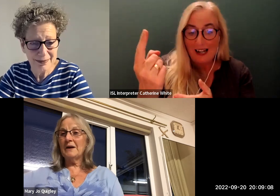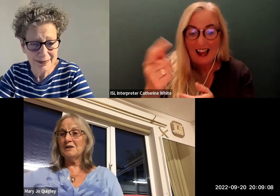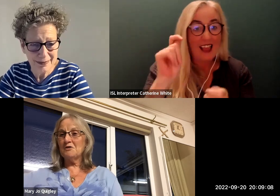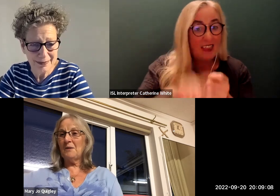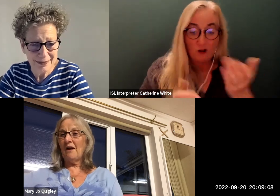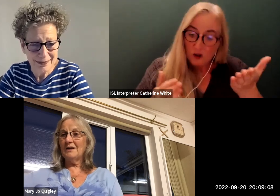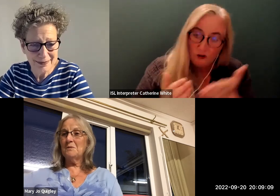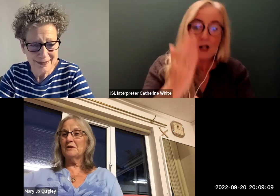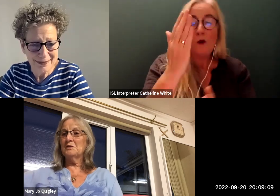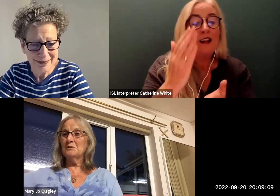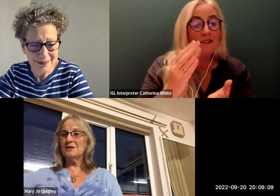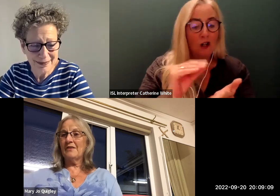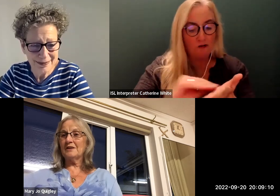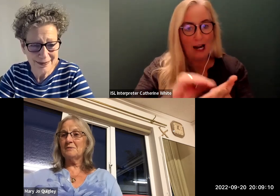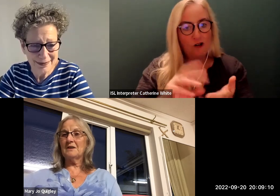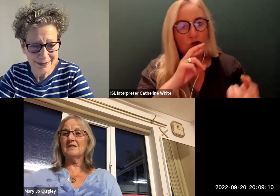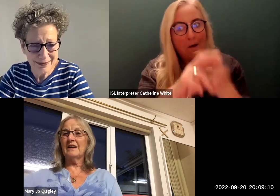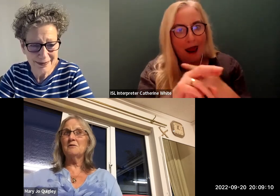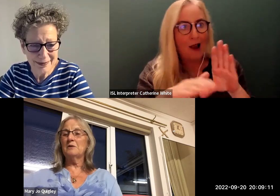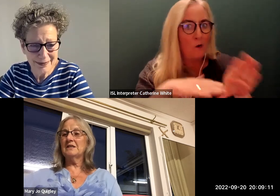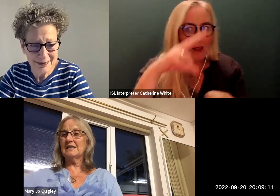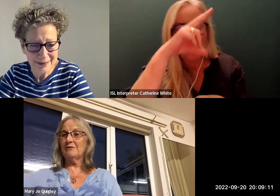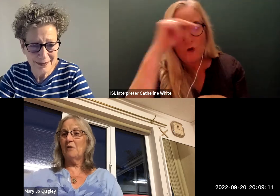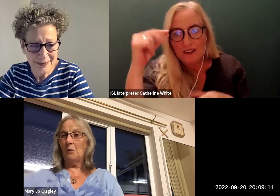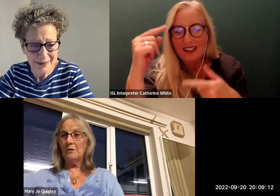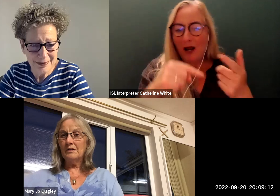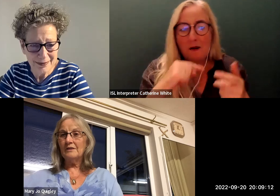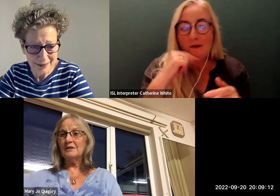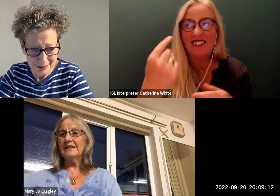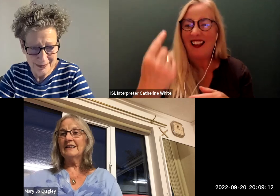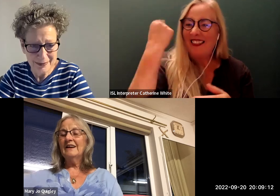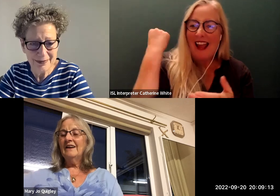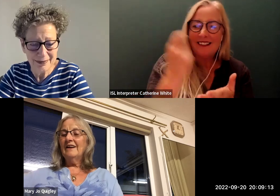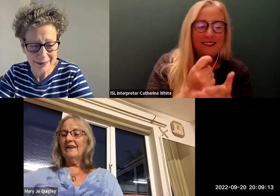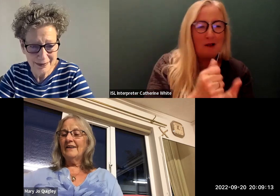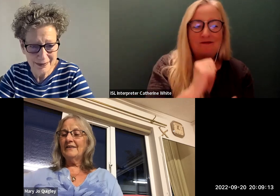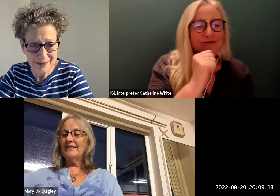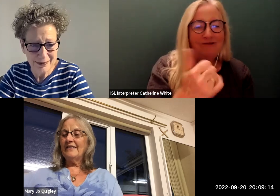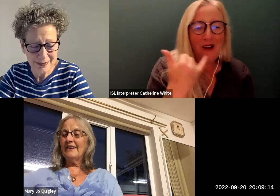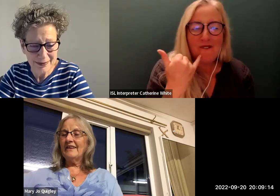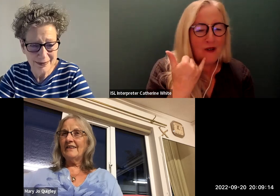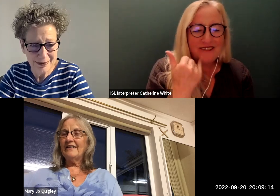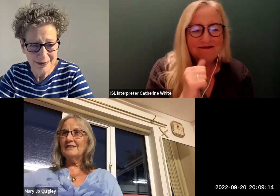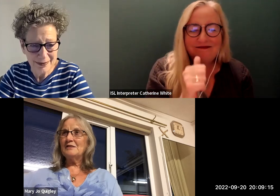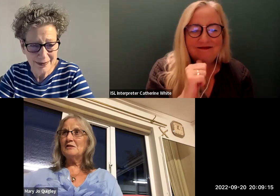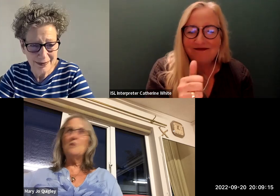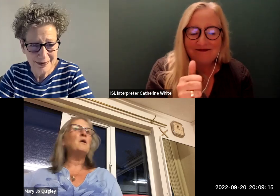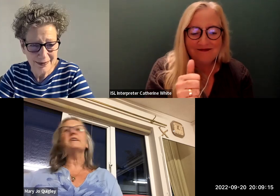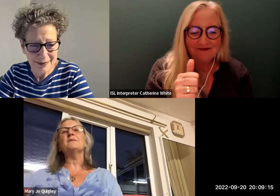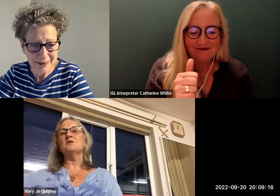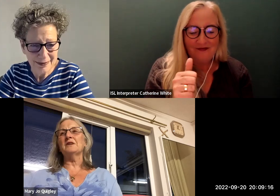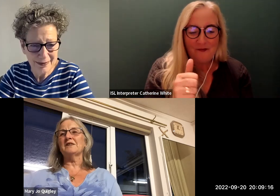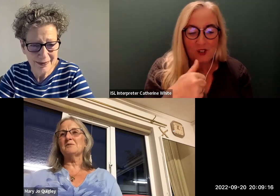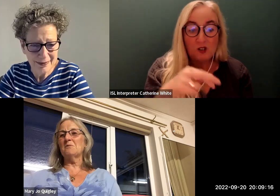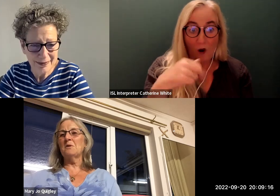straight away to reply with the news and that, because again, we didn't have a phone, obviously. And so I